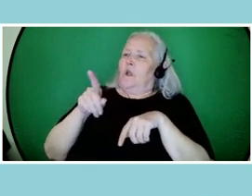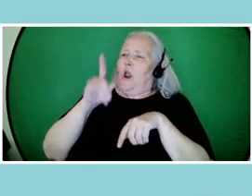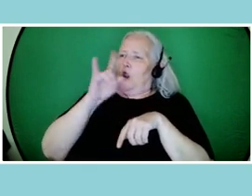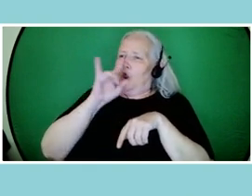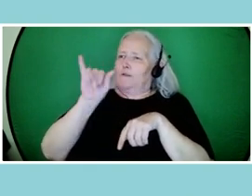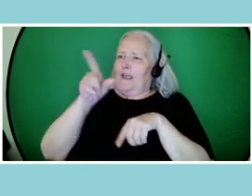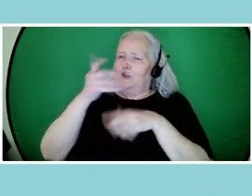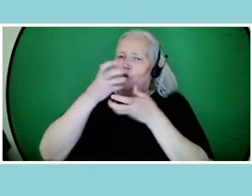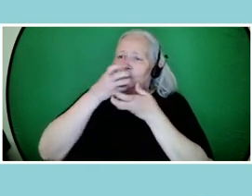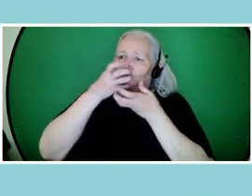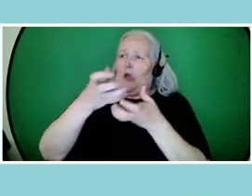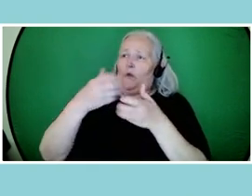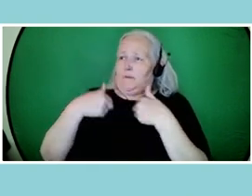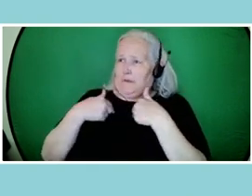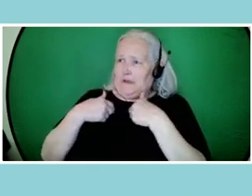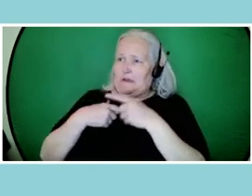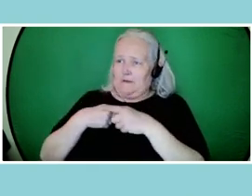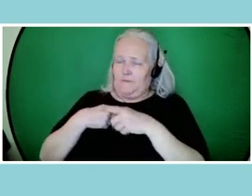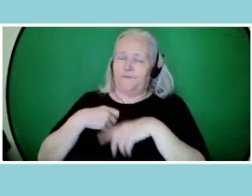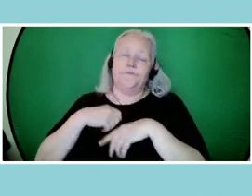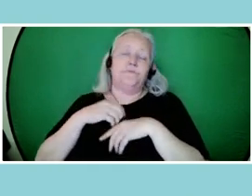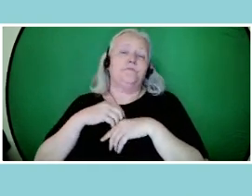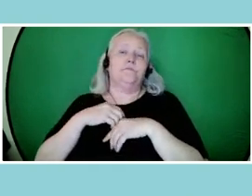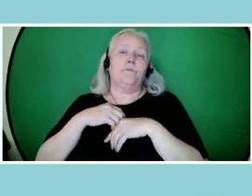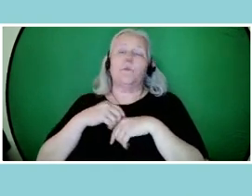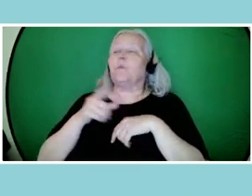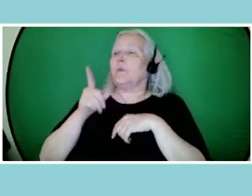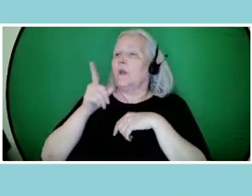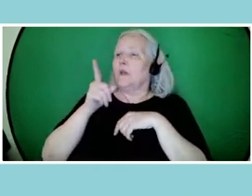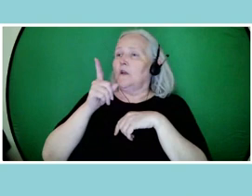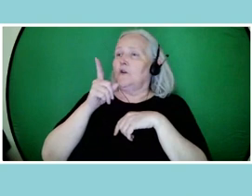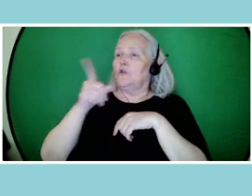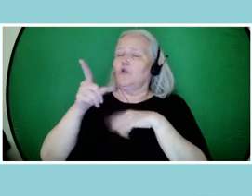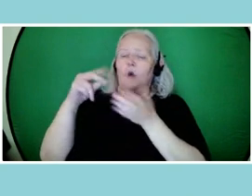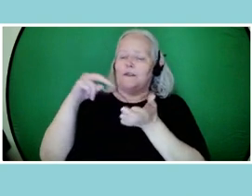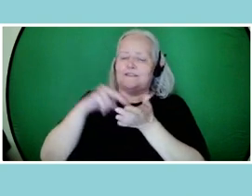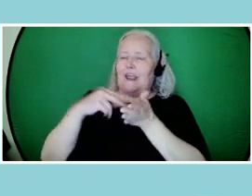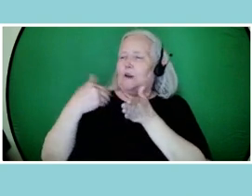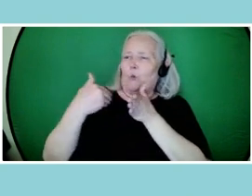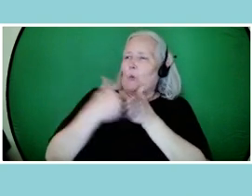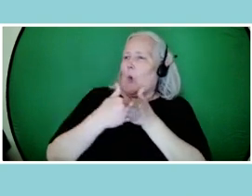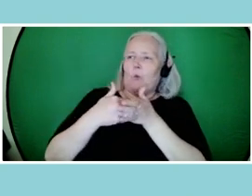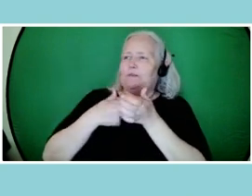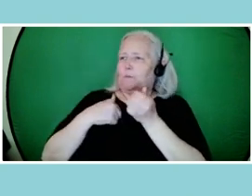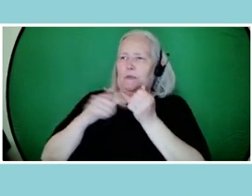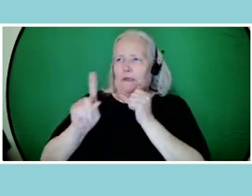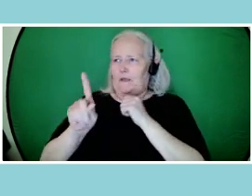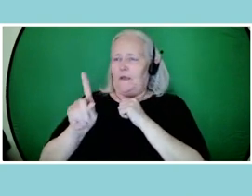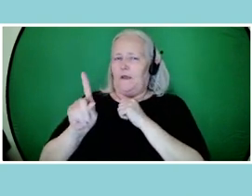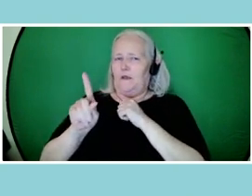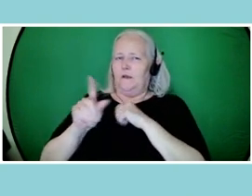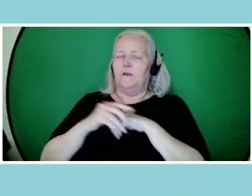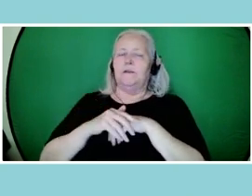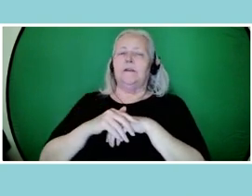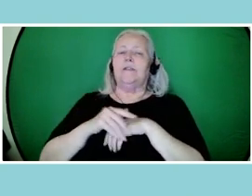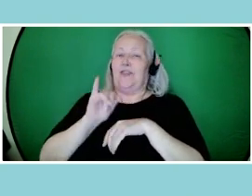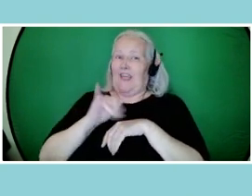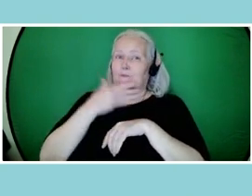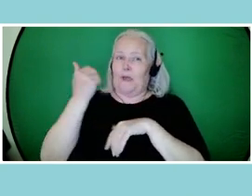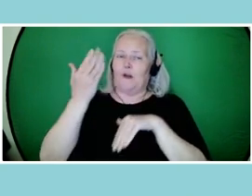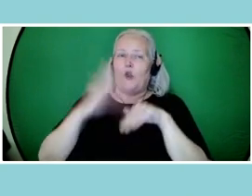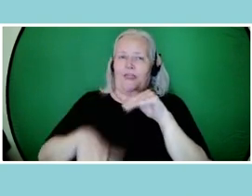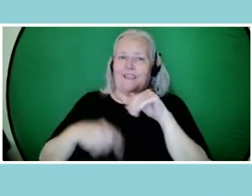me, or you are standing too close to me, right? Not you're